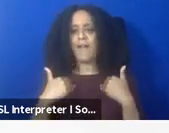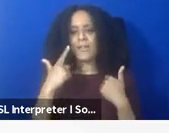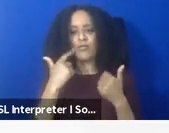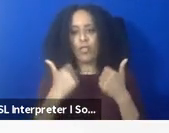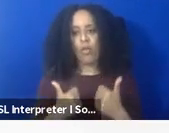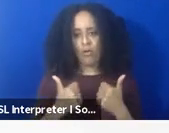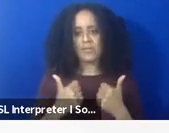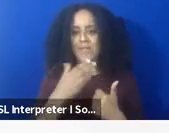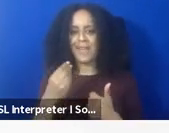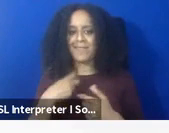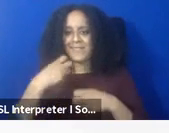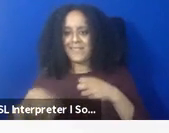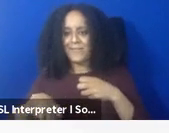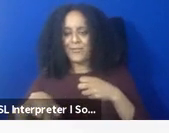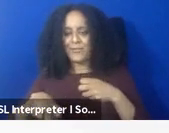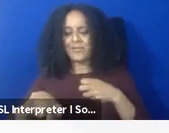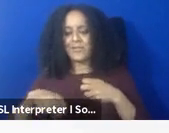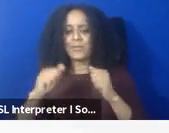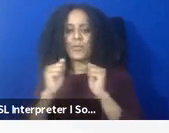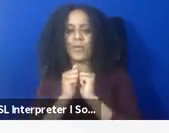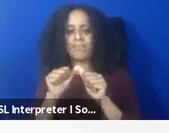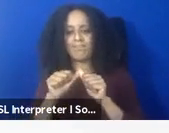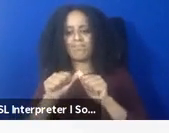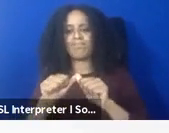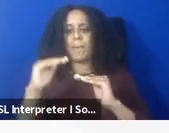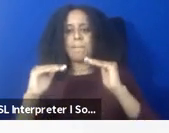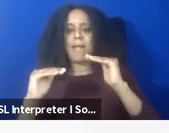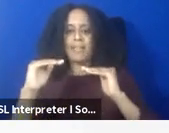difficulties with maintaining balance.